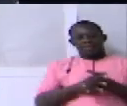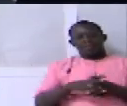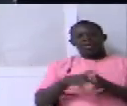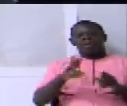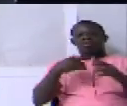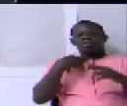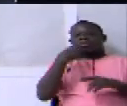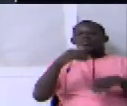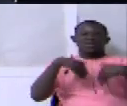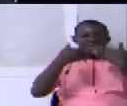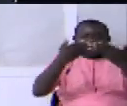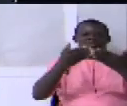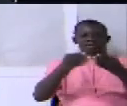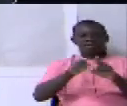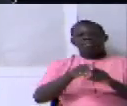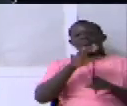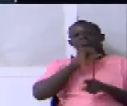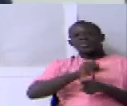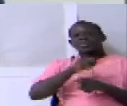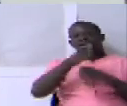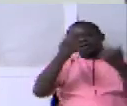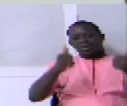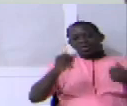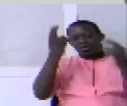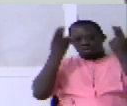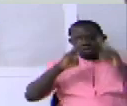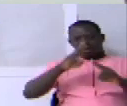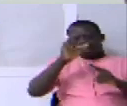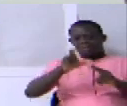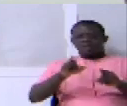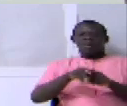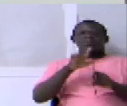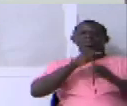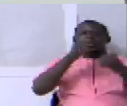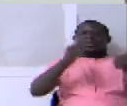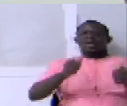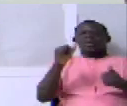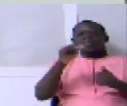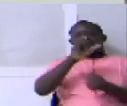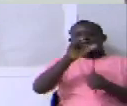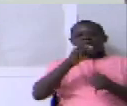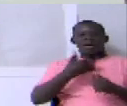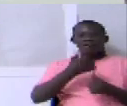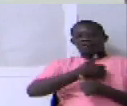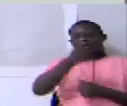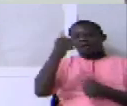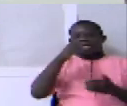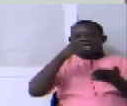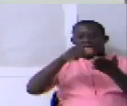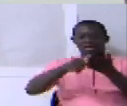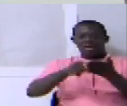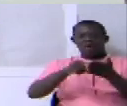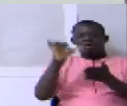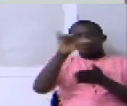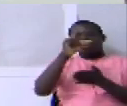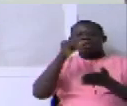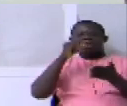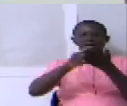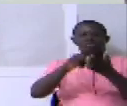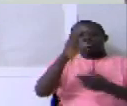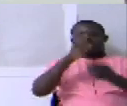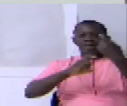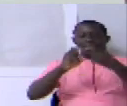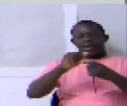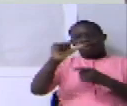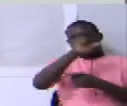Request granted, Council. Mr. Chair, we have this other letter, that is the letter of reinstatement,